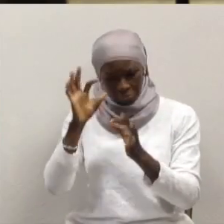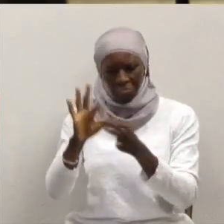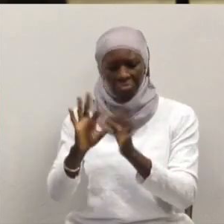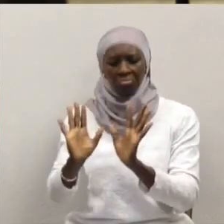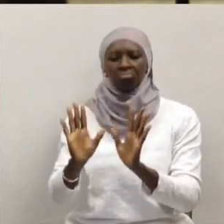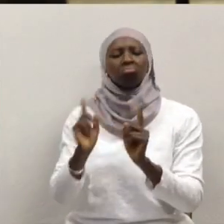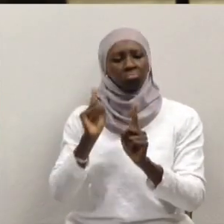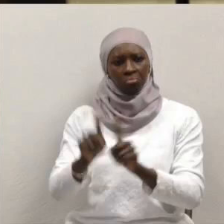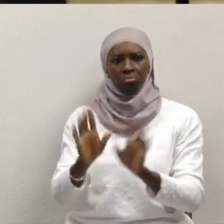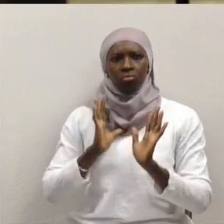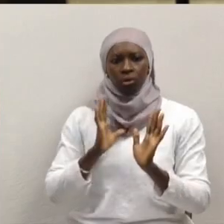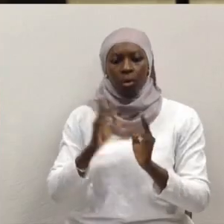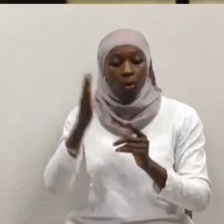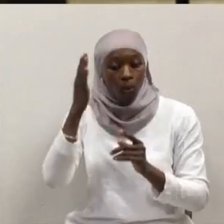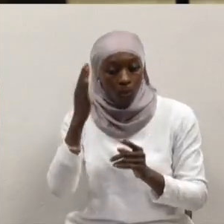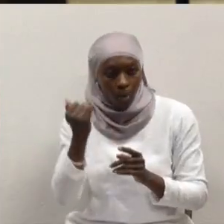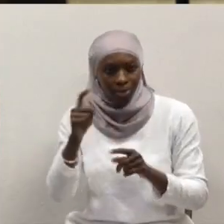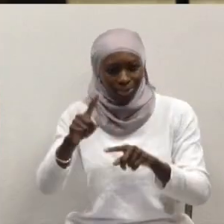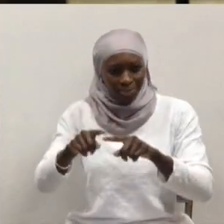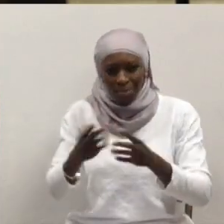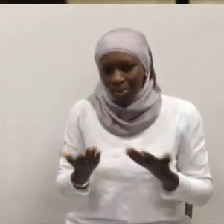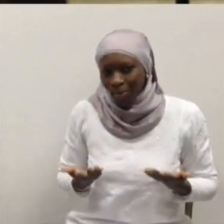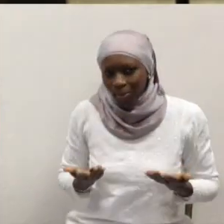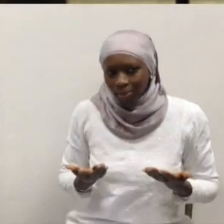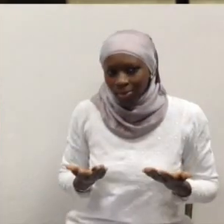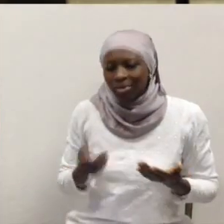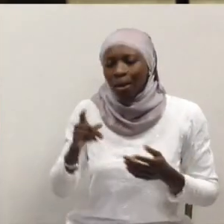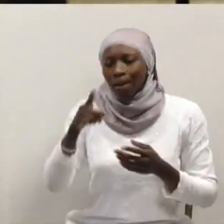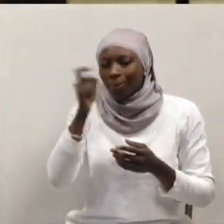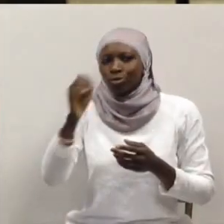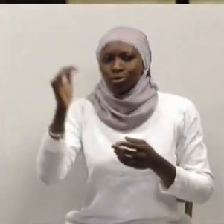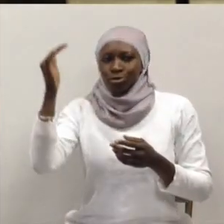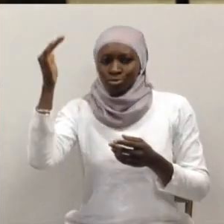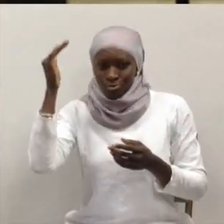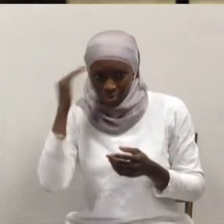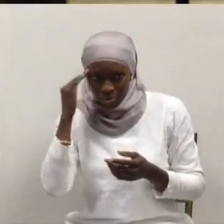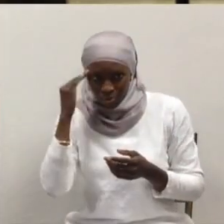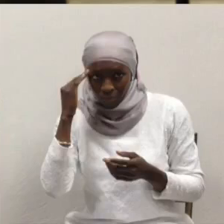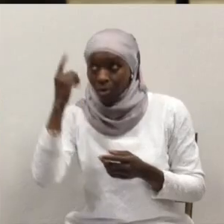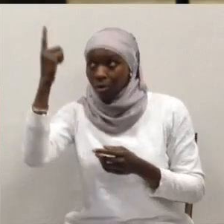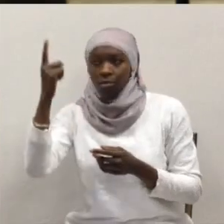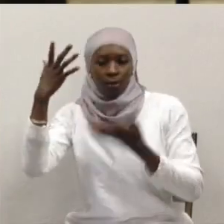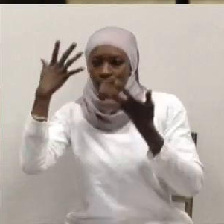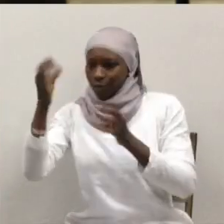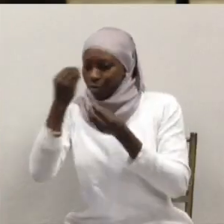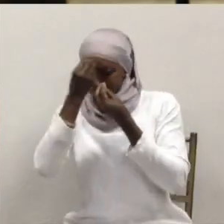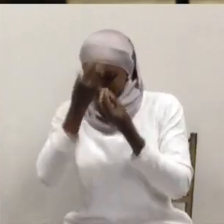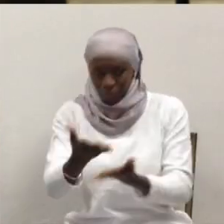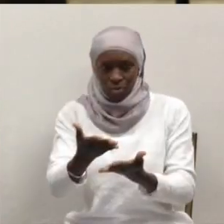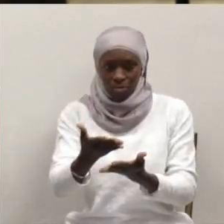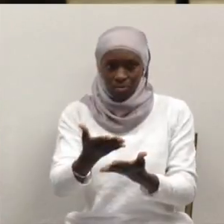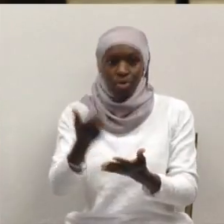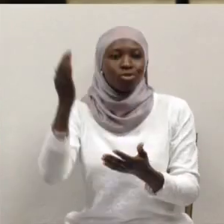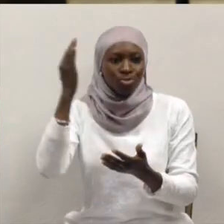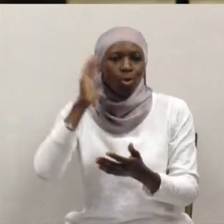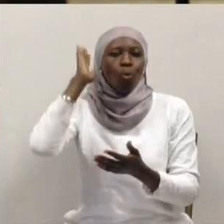on? He relies on this promise. So the Prophet knows what is going on between him and Allah and the promise,